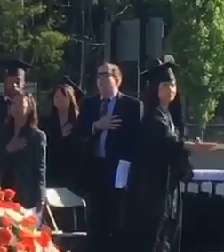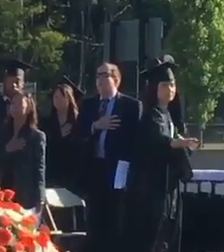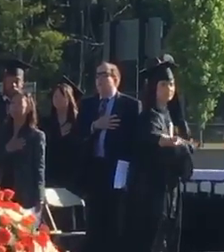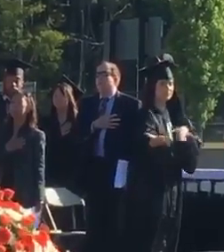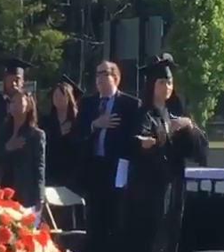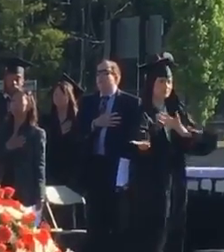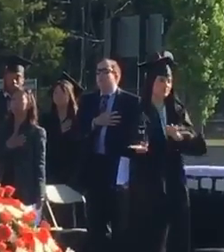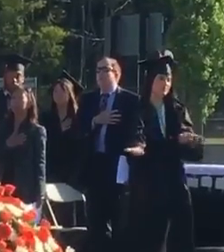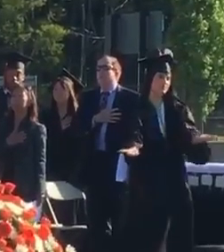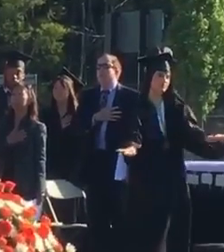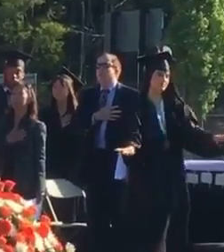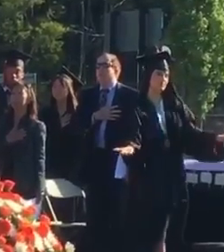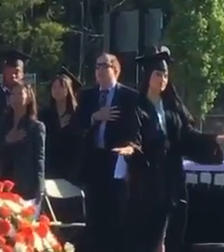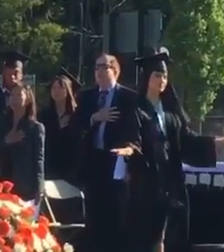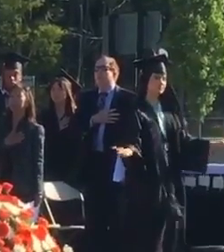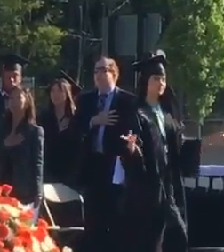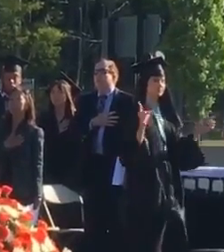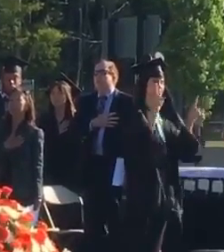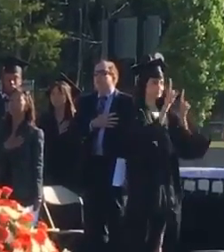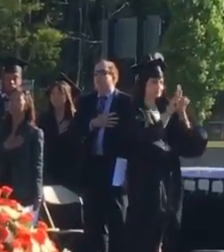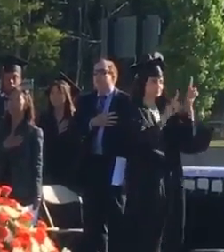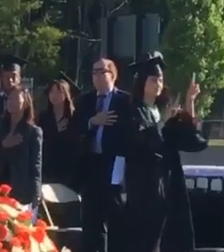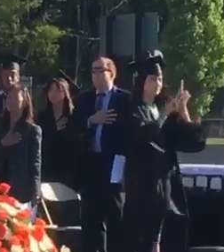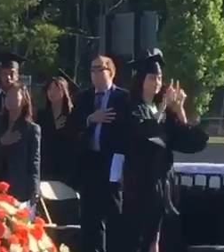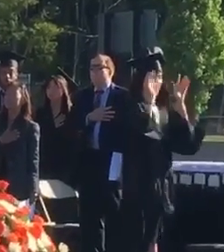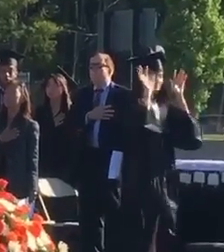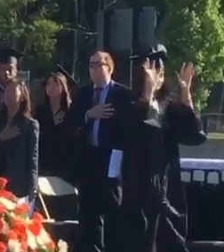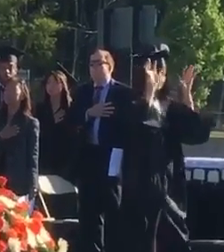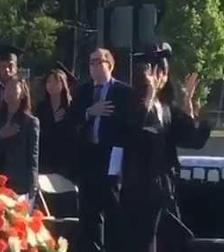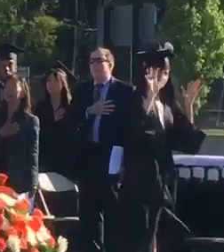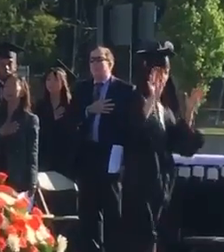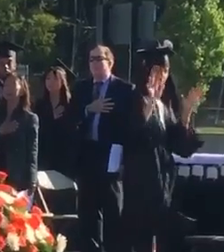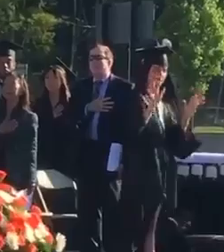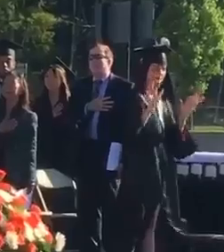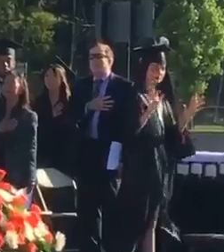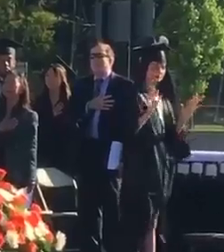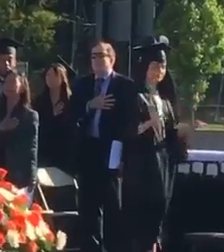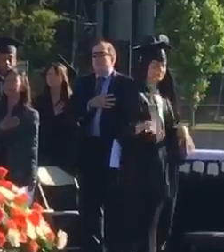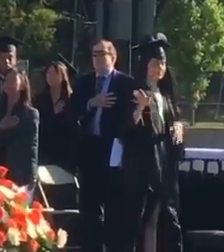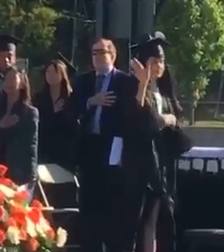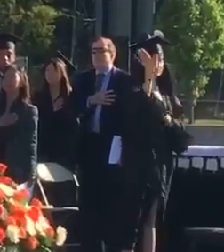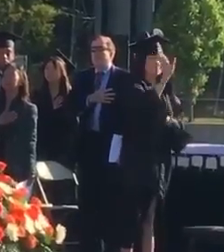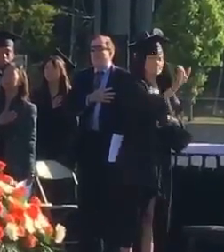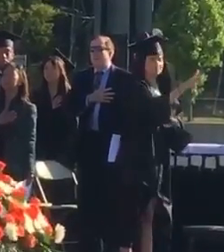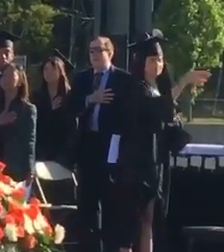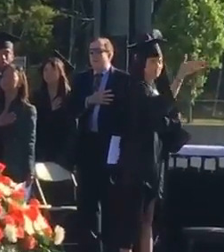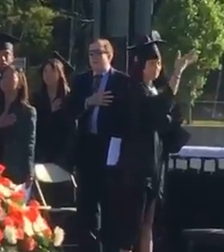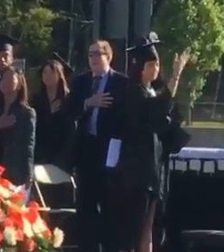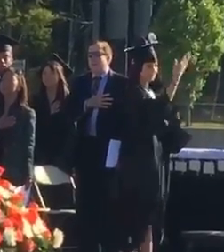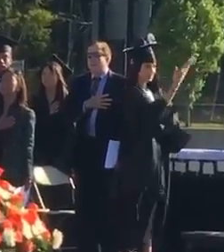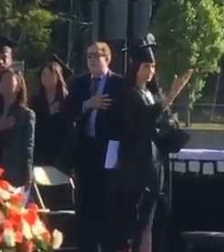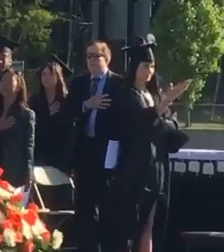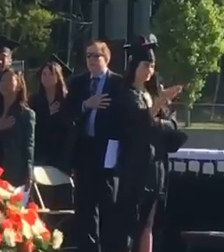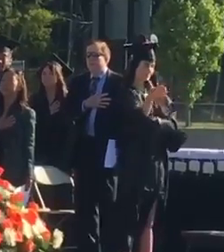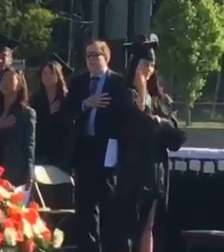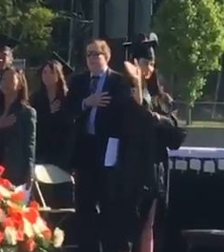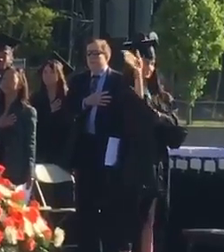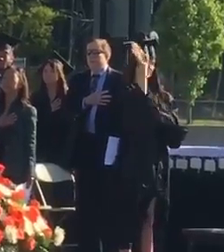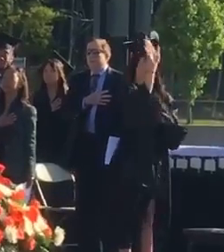say does that star-spangled banner